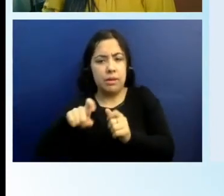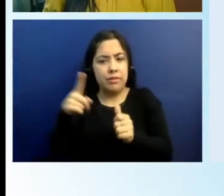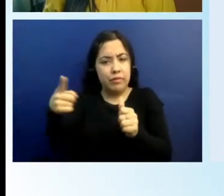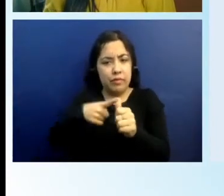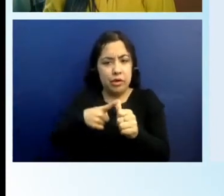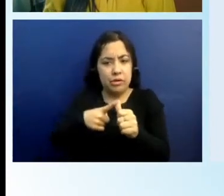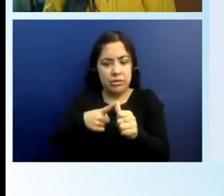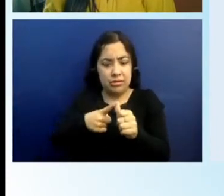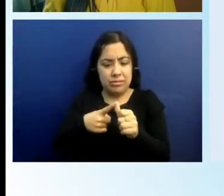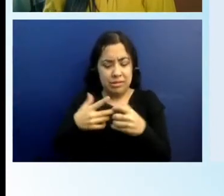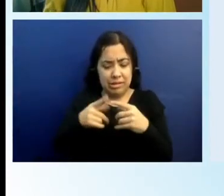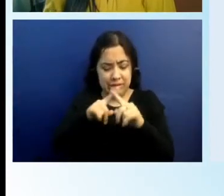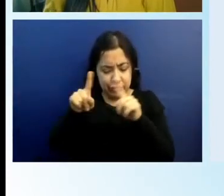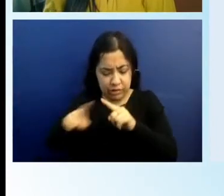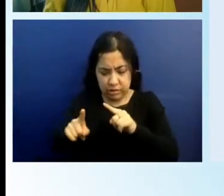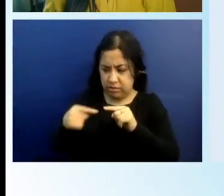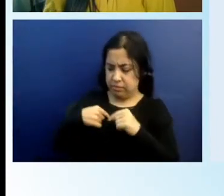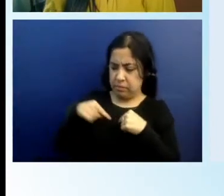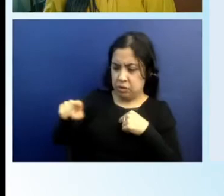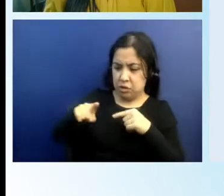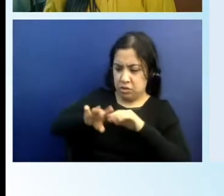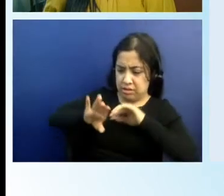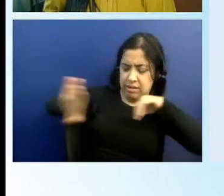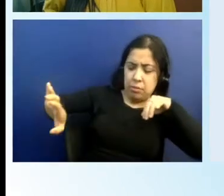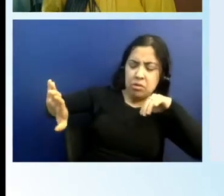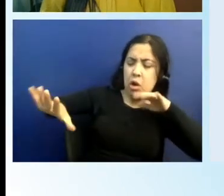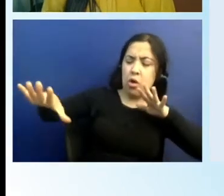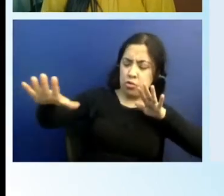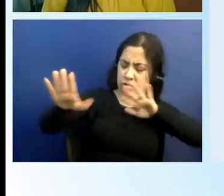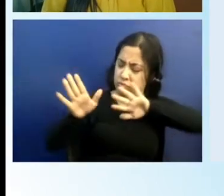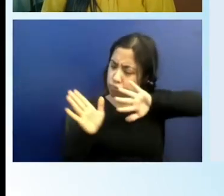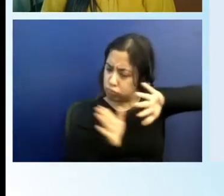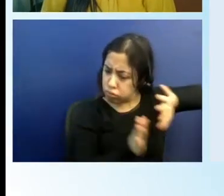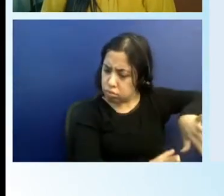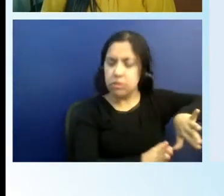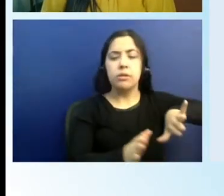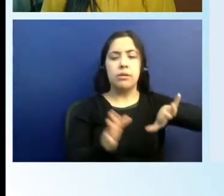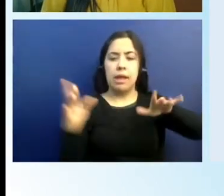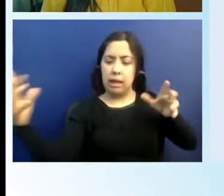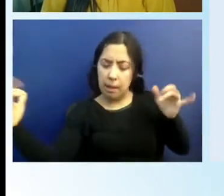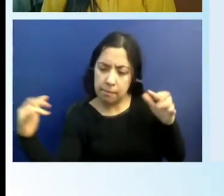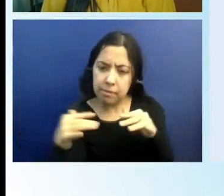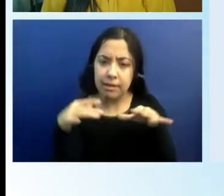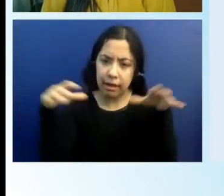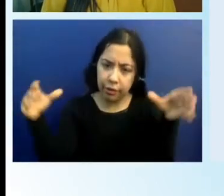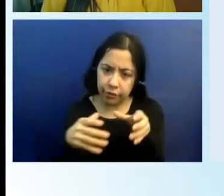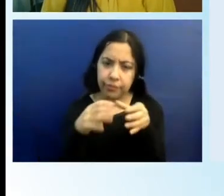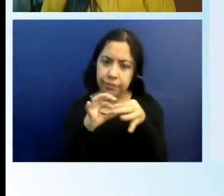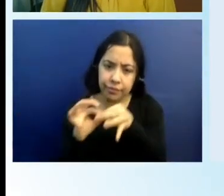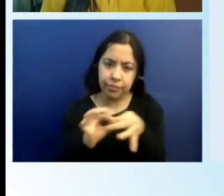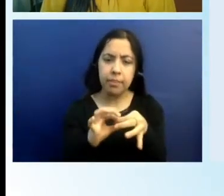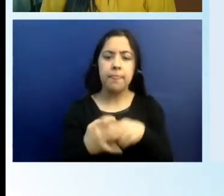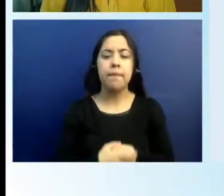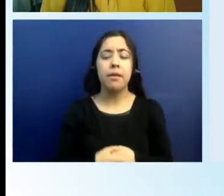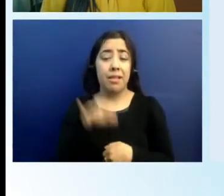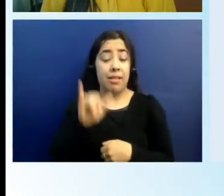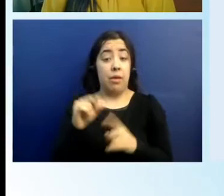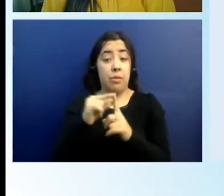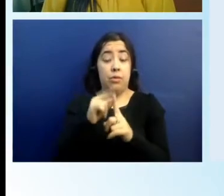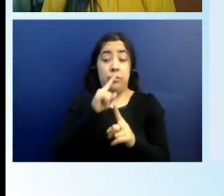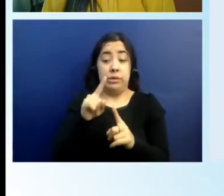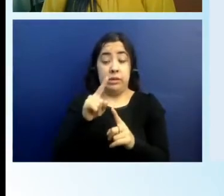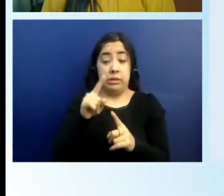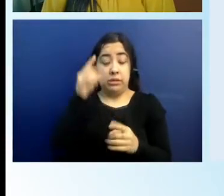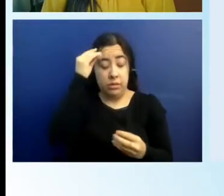And those words really sit with me. And this question about